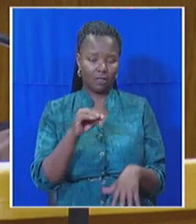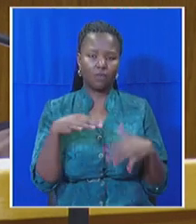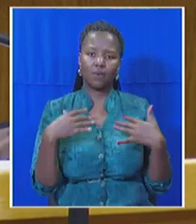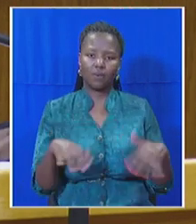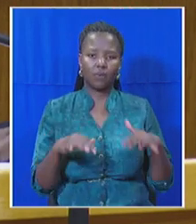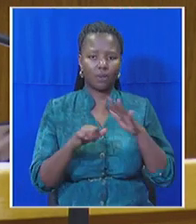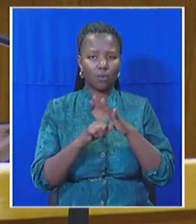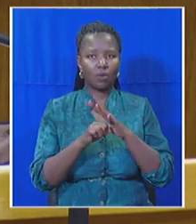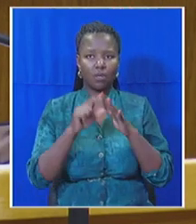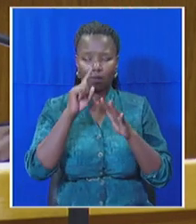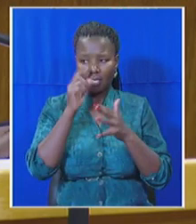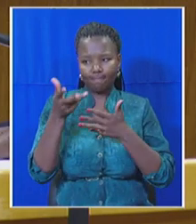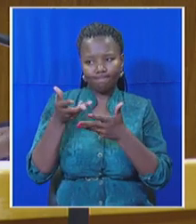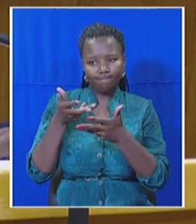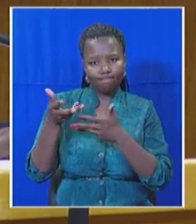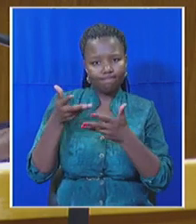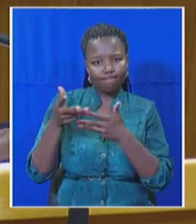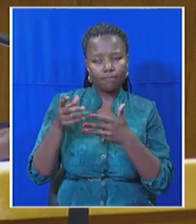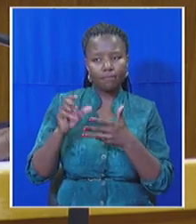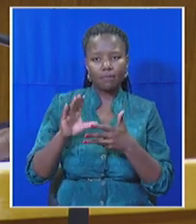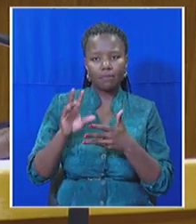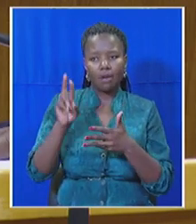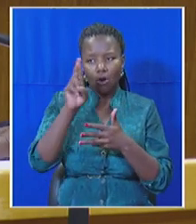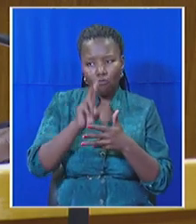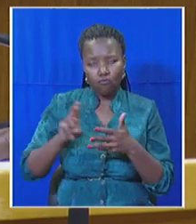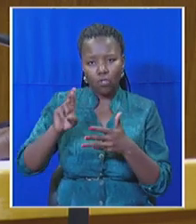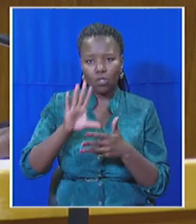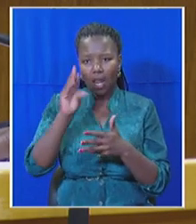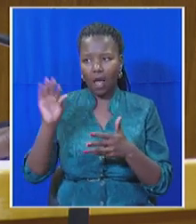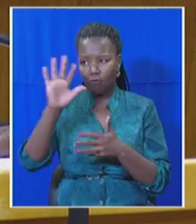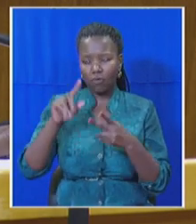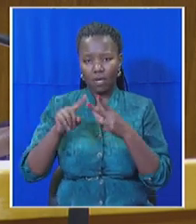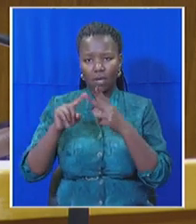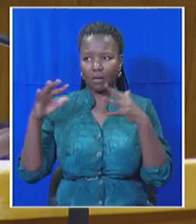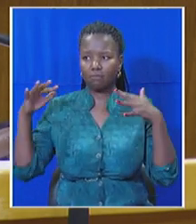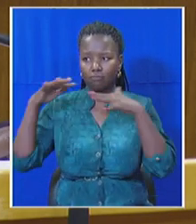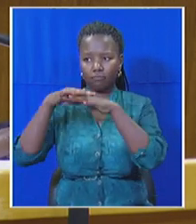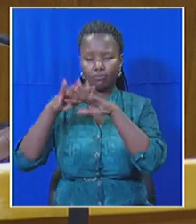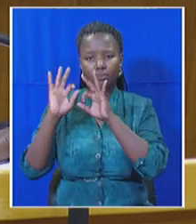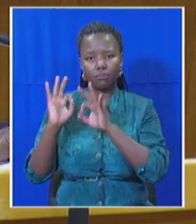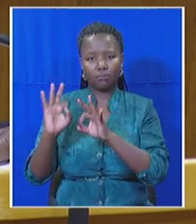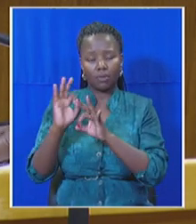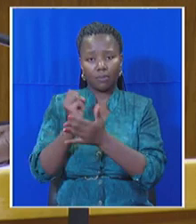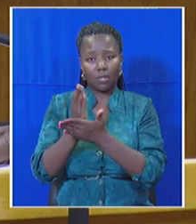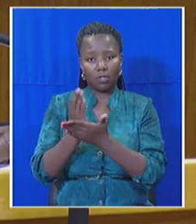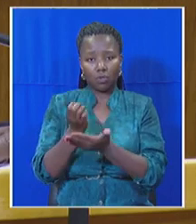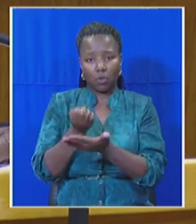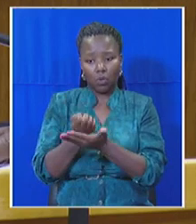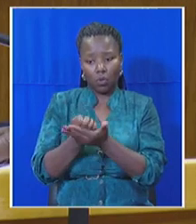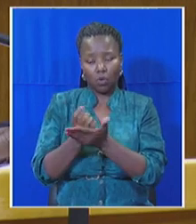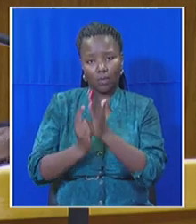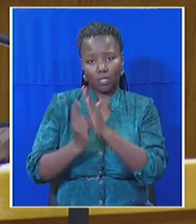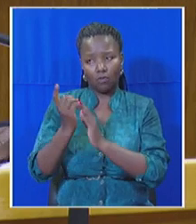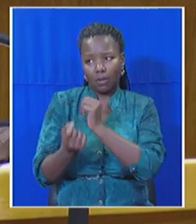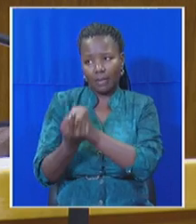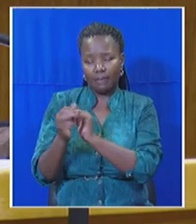the pursuit of regional peace and stability and regional integration to bolster socio-economic development. A key